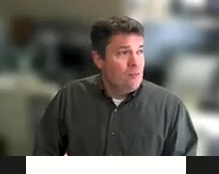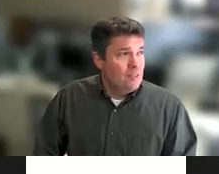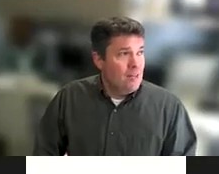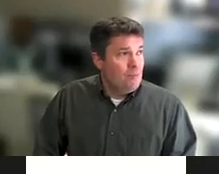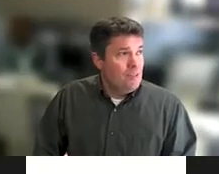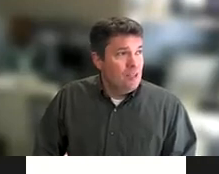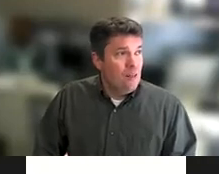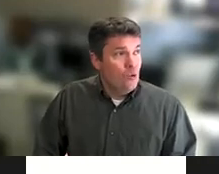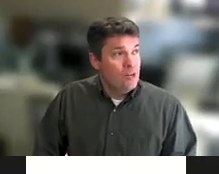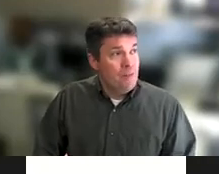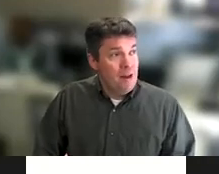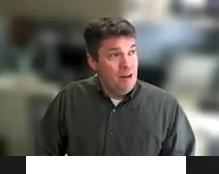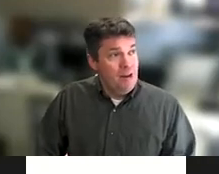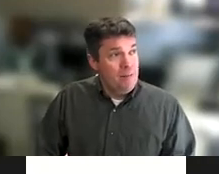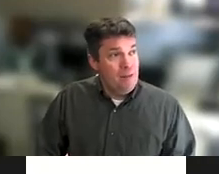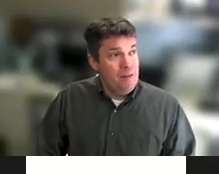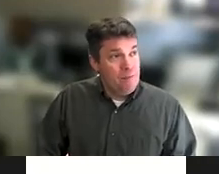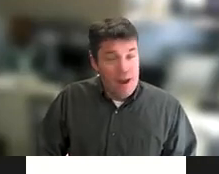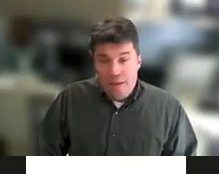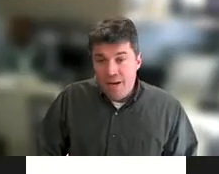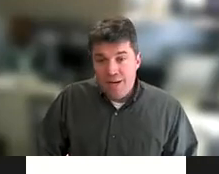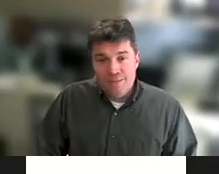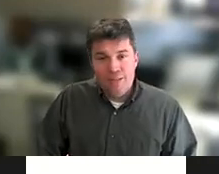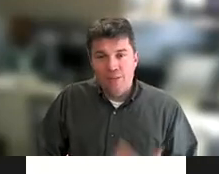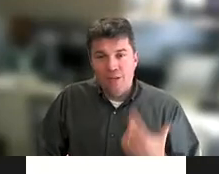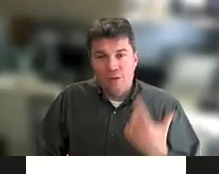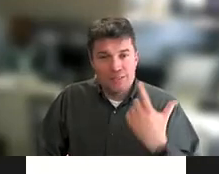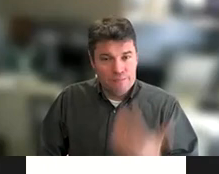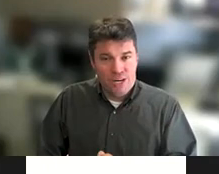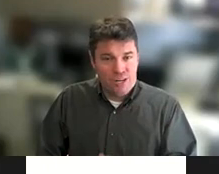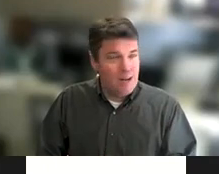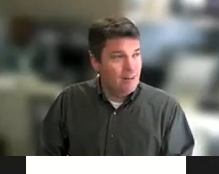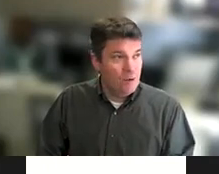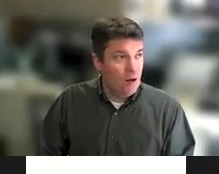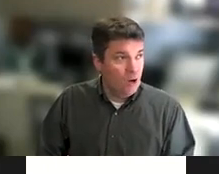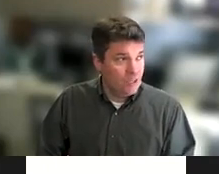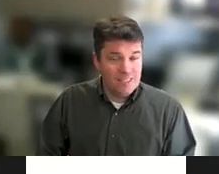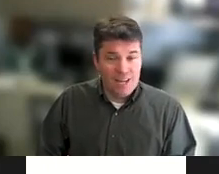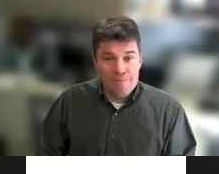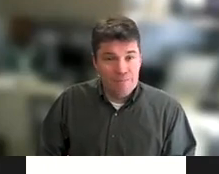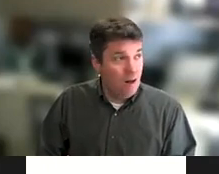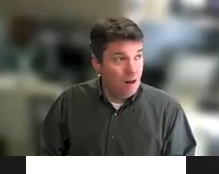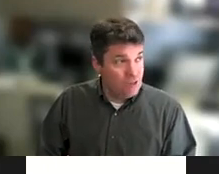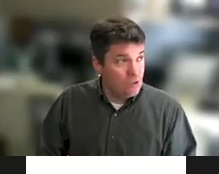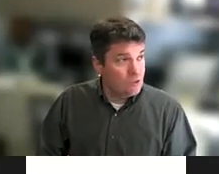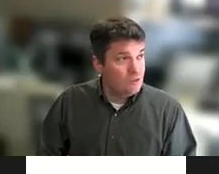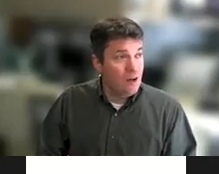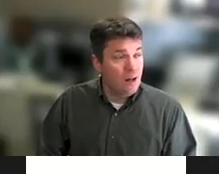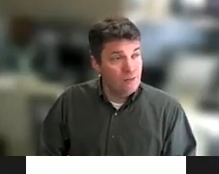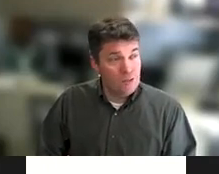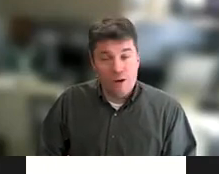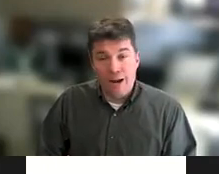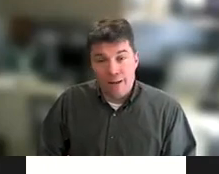So I'll give you some examples. The words maybe, baby, pay me. If you just speech that, it would all look the same. Olive